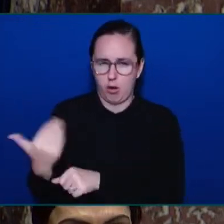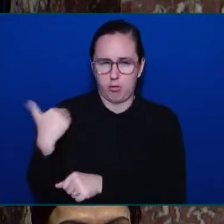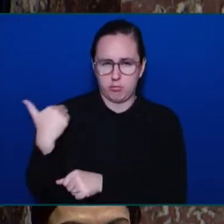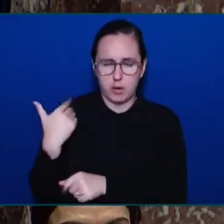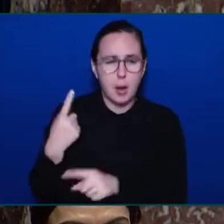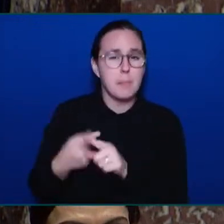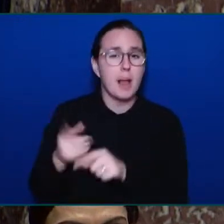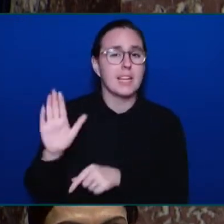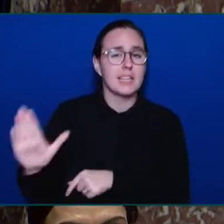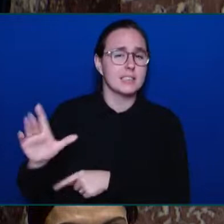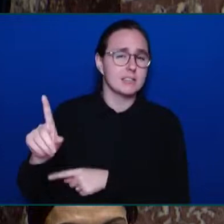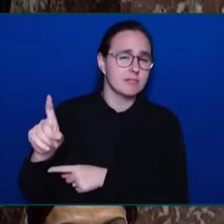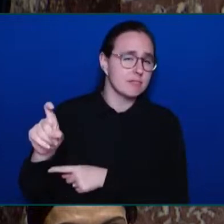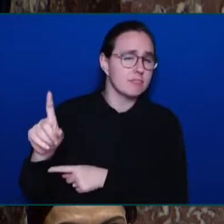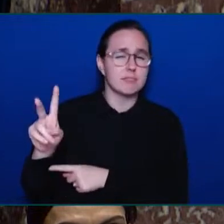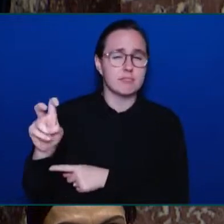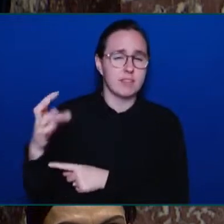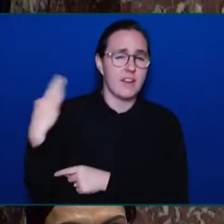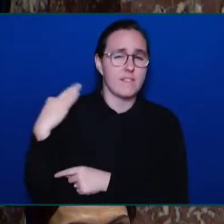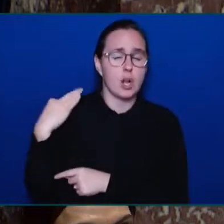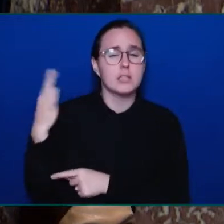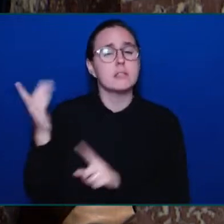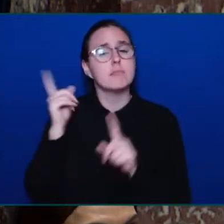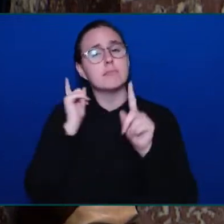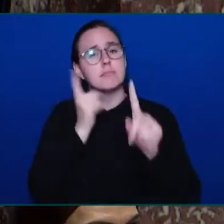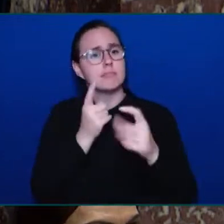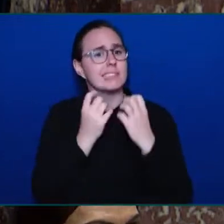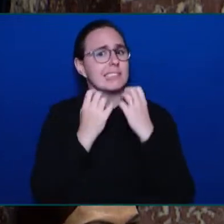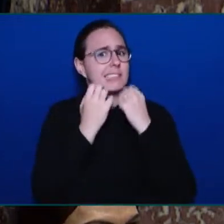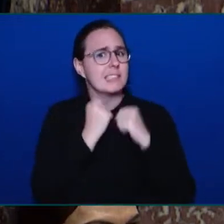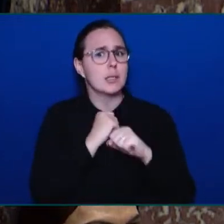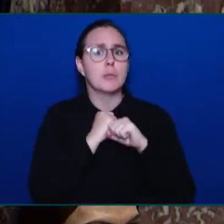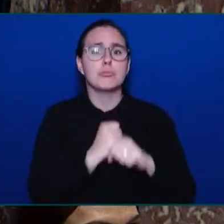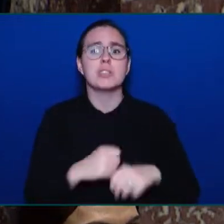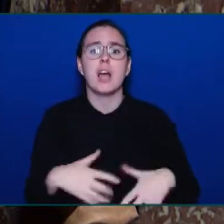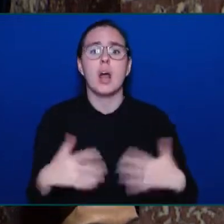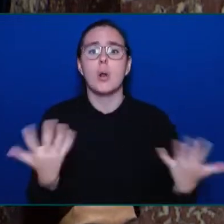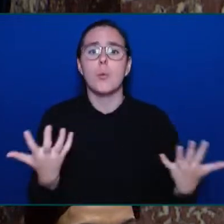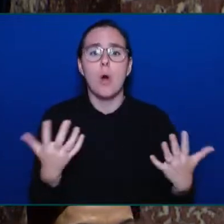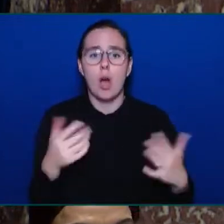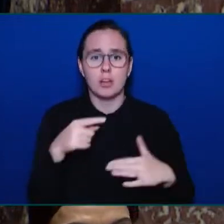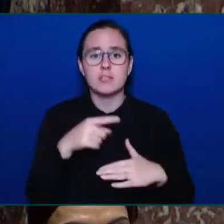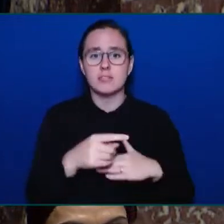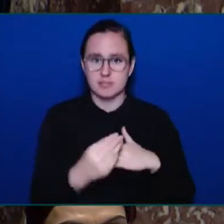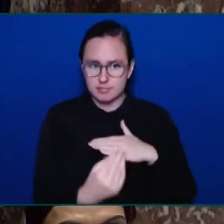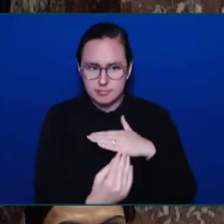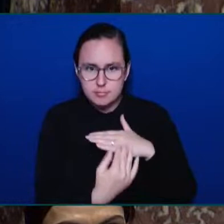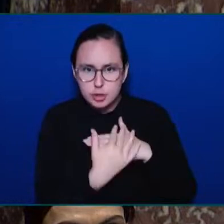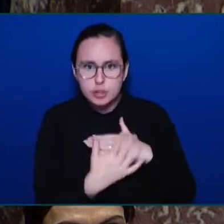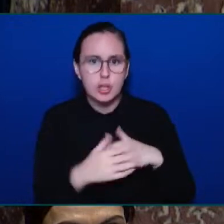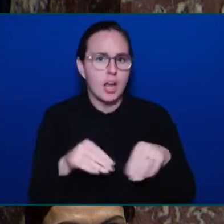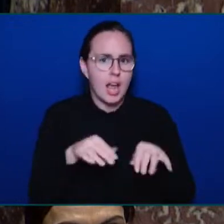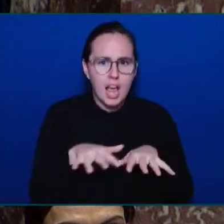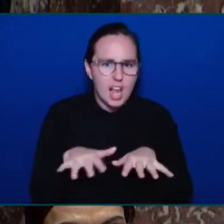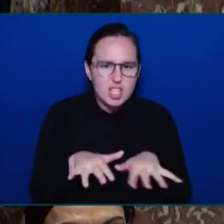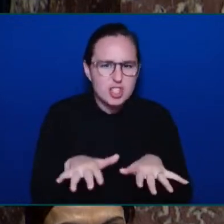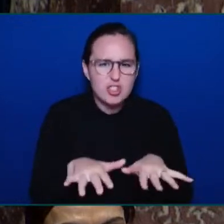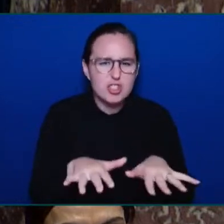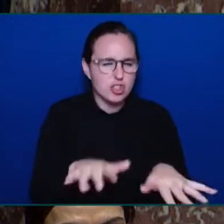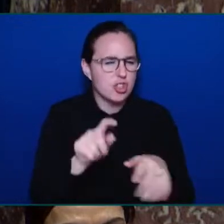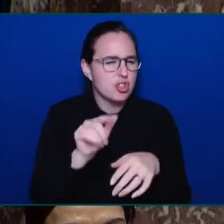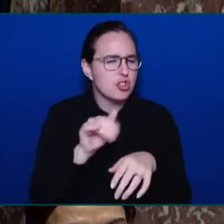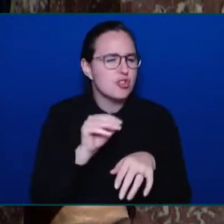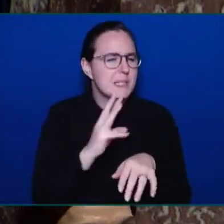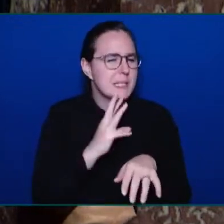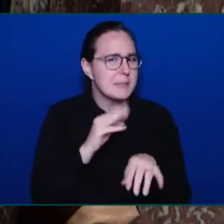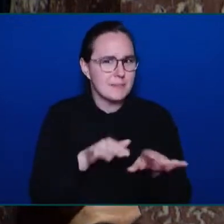and shorelines of the Saanich Peninsula. We met for a drink at the Prairie Inn. Dennis was the first person I met in